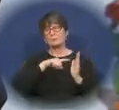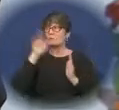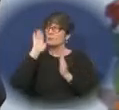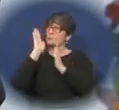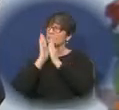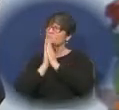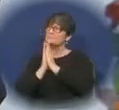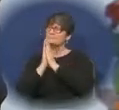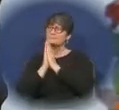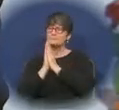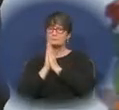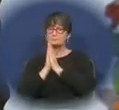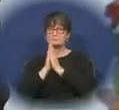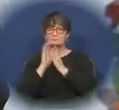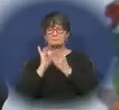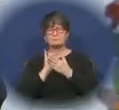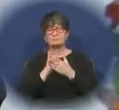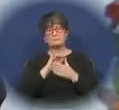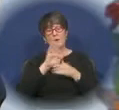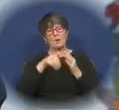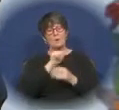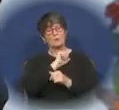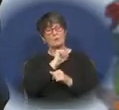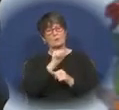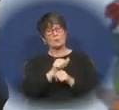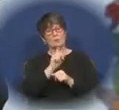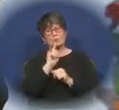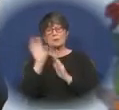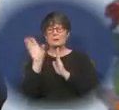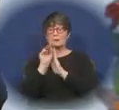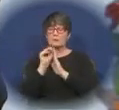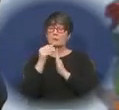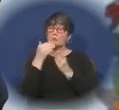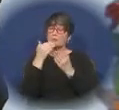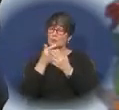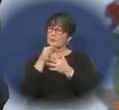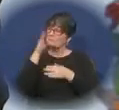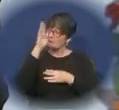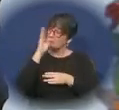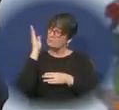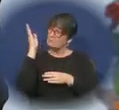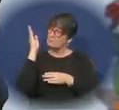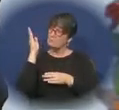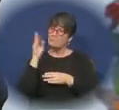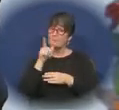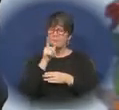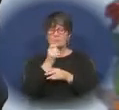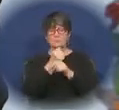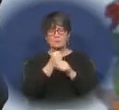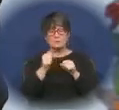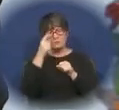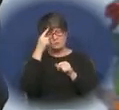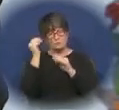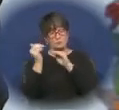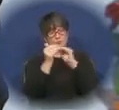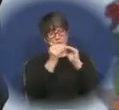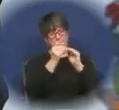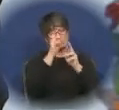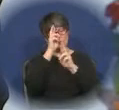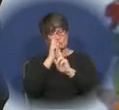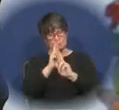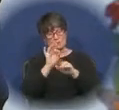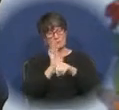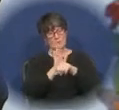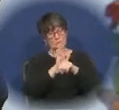hear our prayer. That all in authority may imitate the goodness of God, who secures justice and respect of the